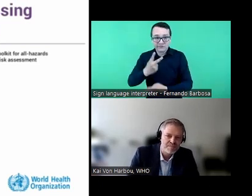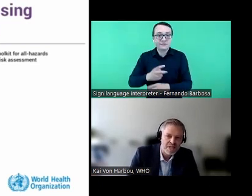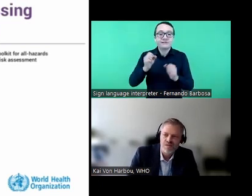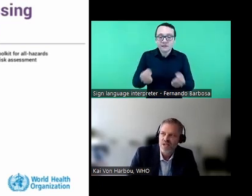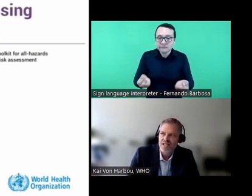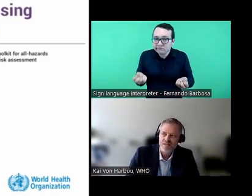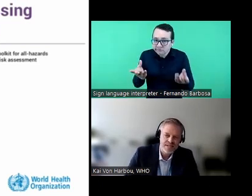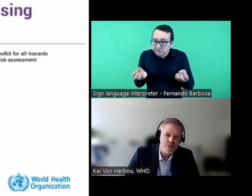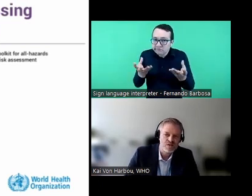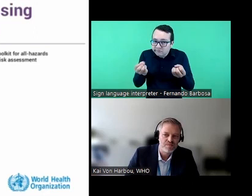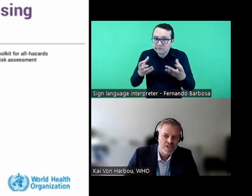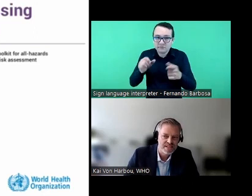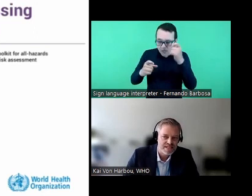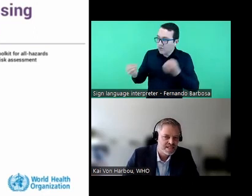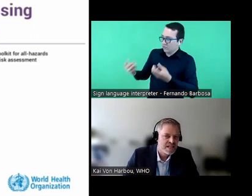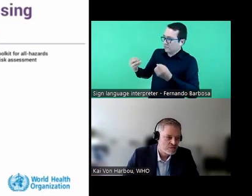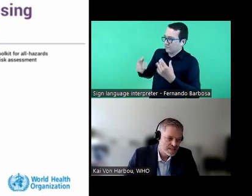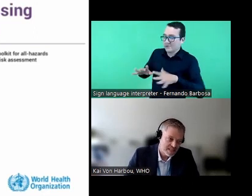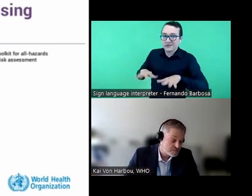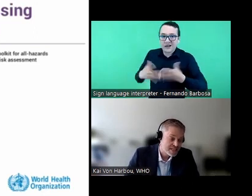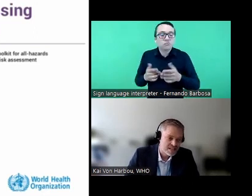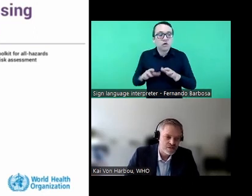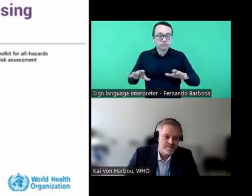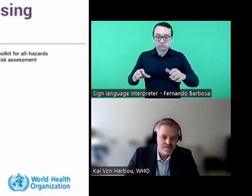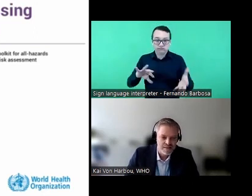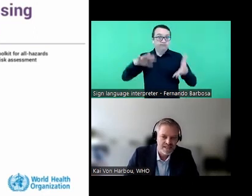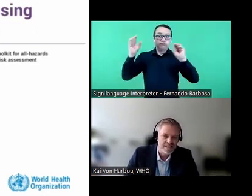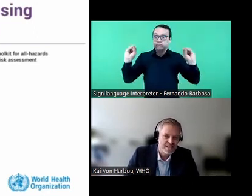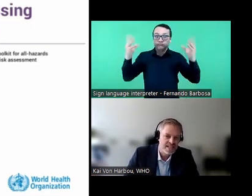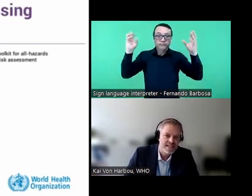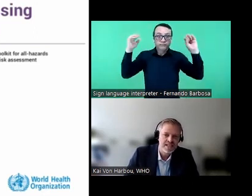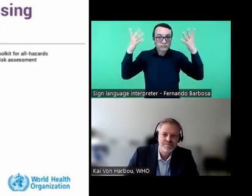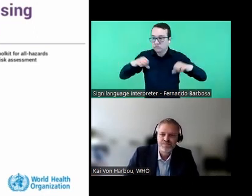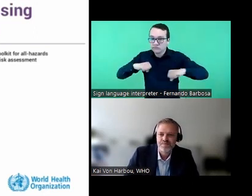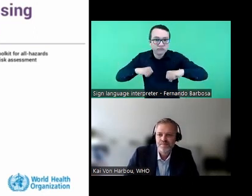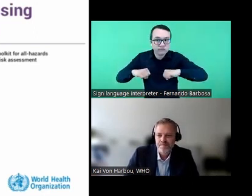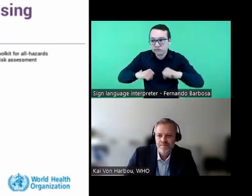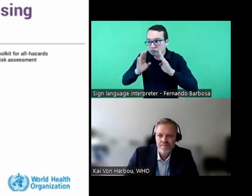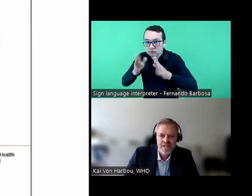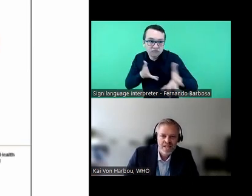prevent, prepare for, and respond to emergencies resulting from these risks. Next slide.